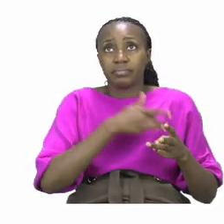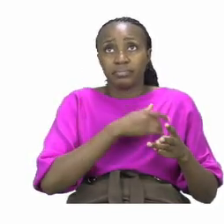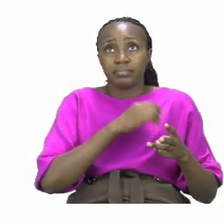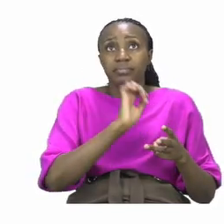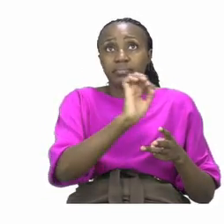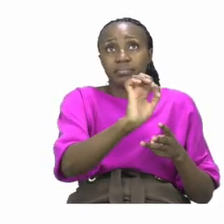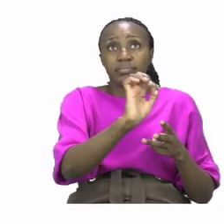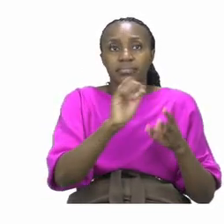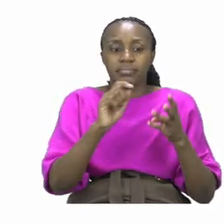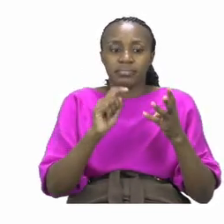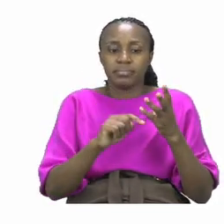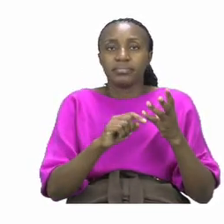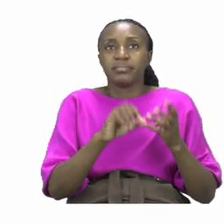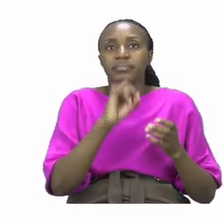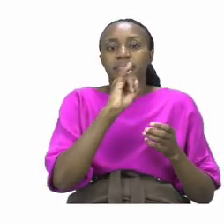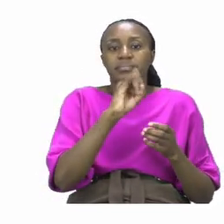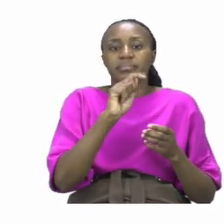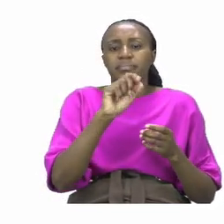its,